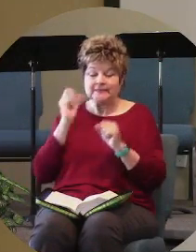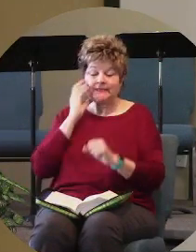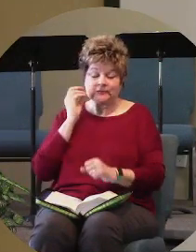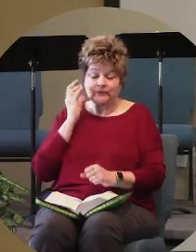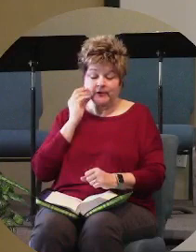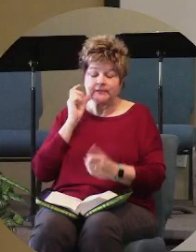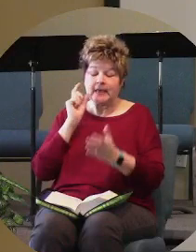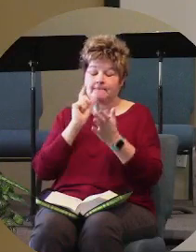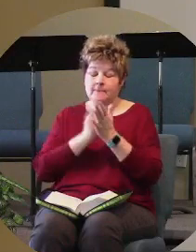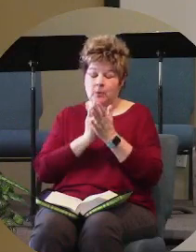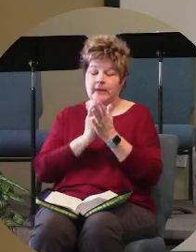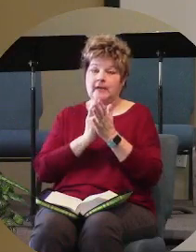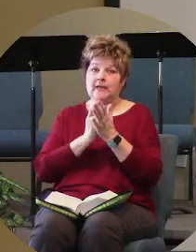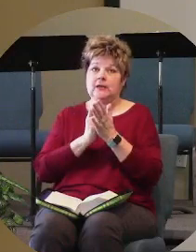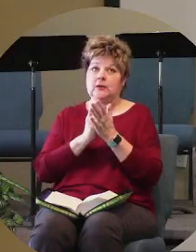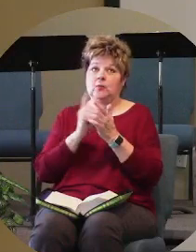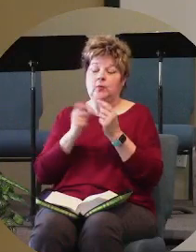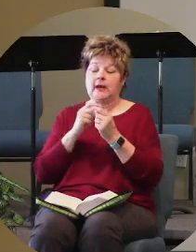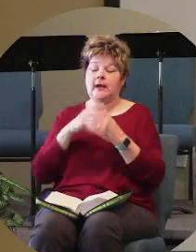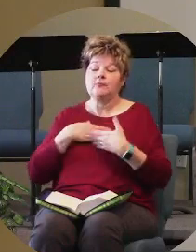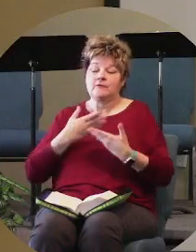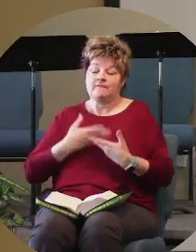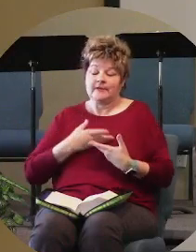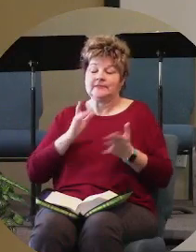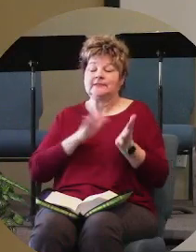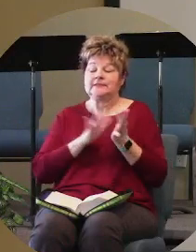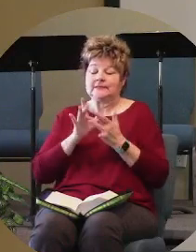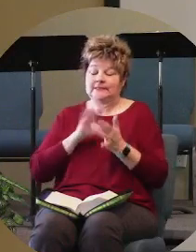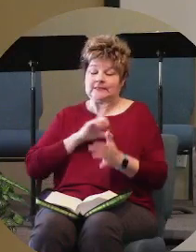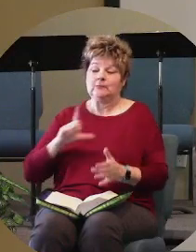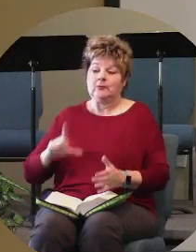that moment in time when I professed Jesus as Lord.